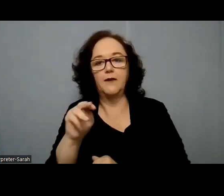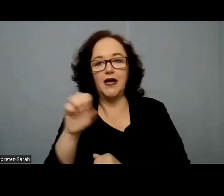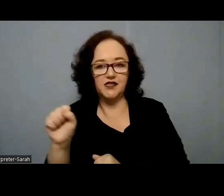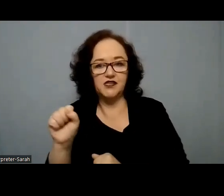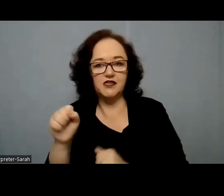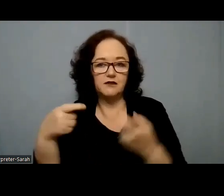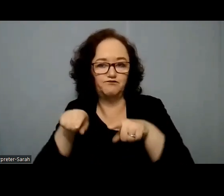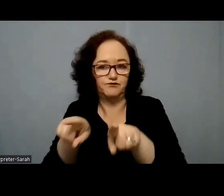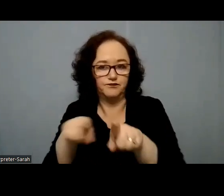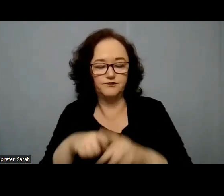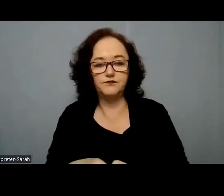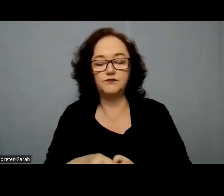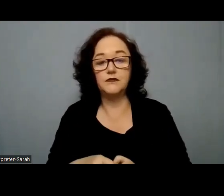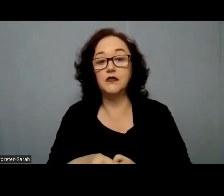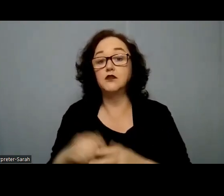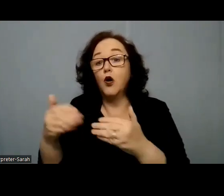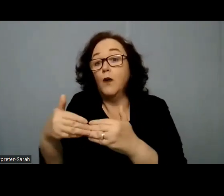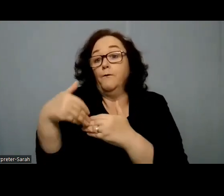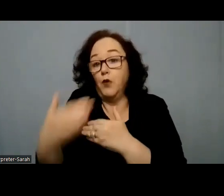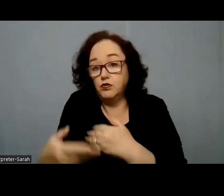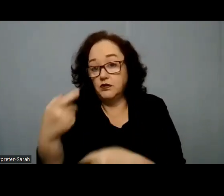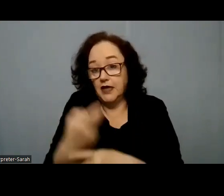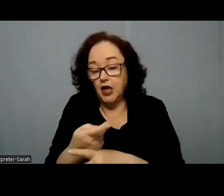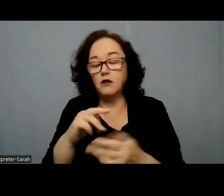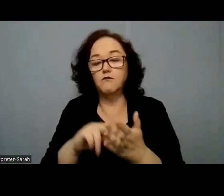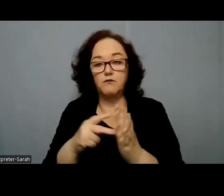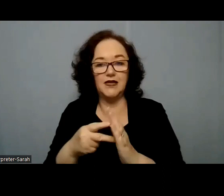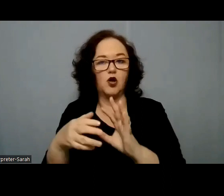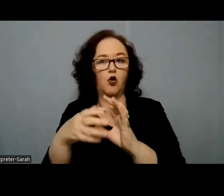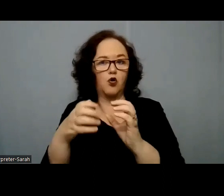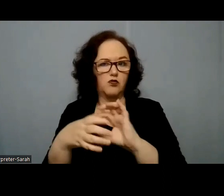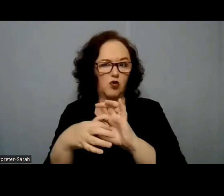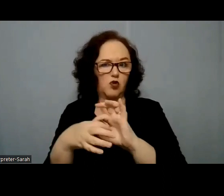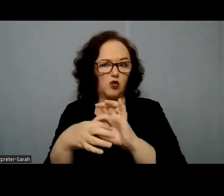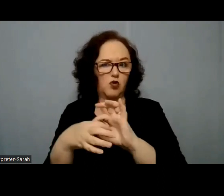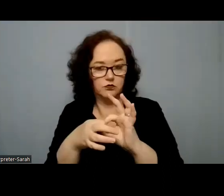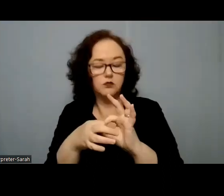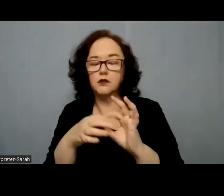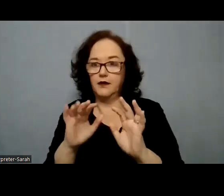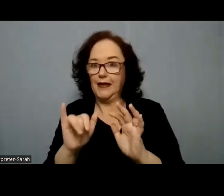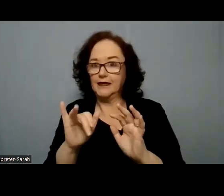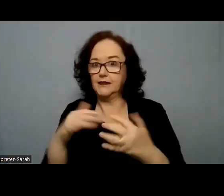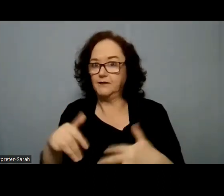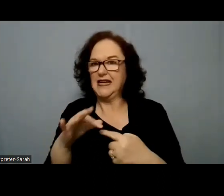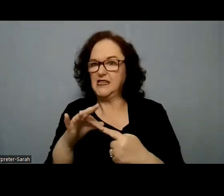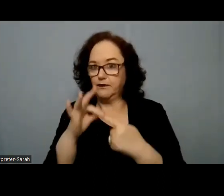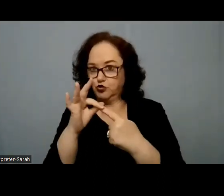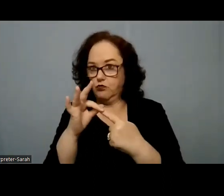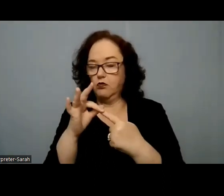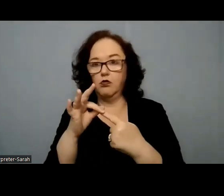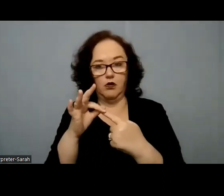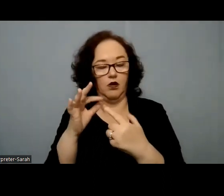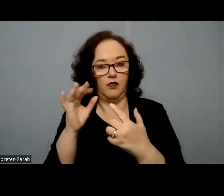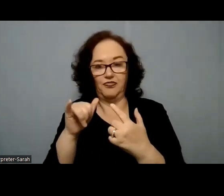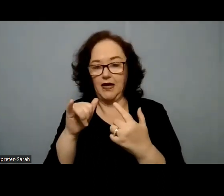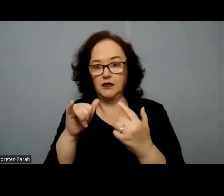focus on post-care, we're looking at care coordination. This is an exceptional thing that has grown over time.